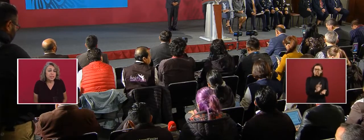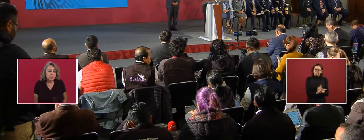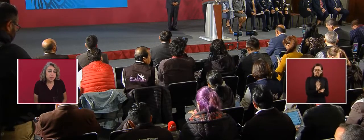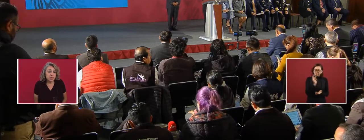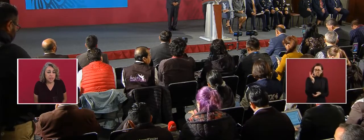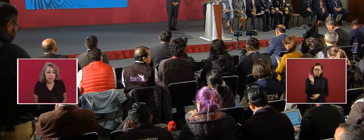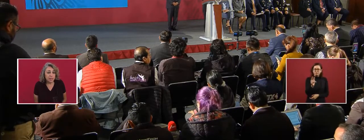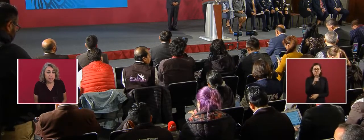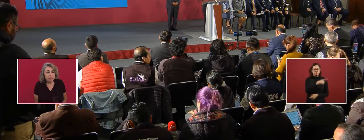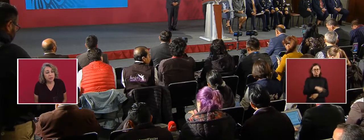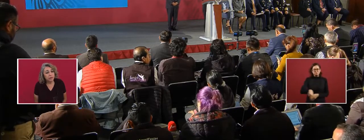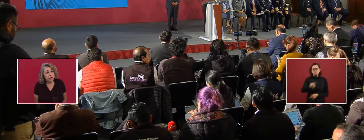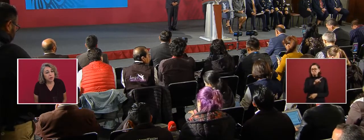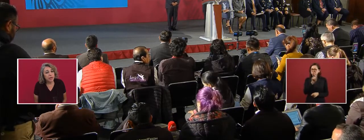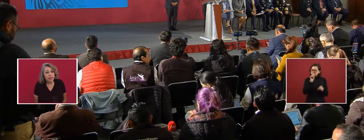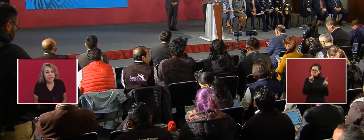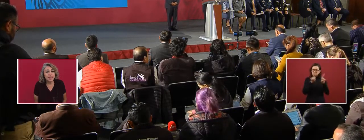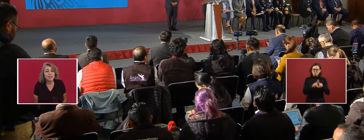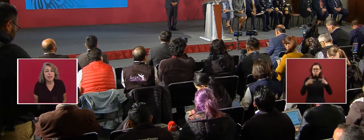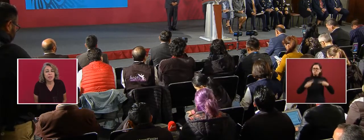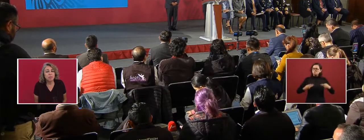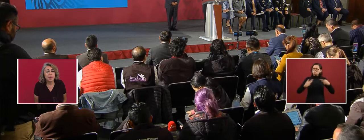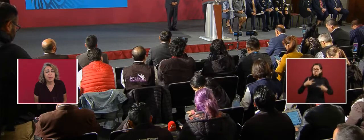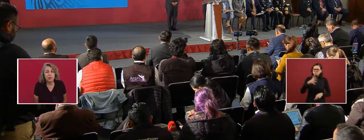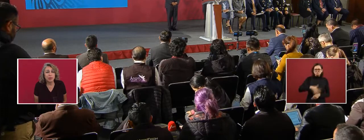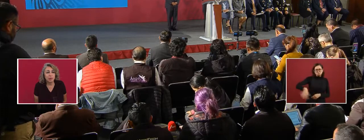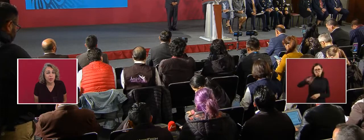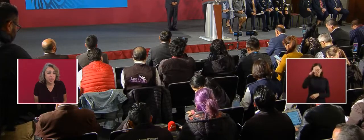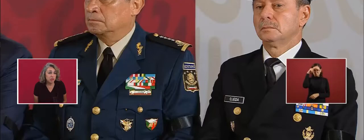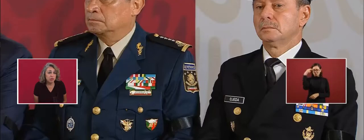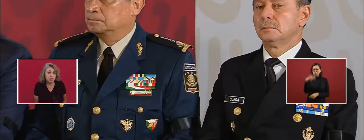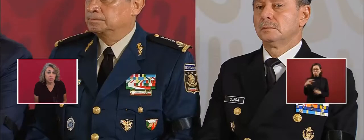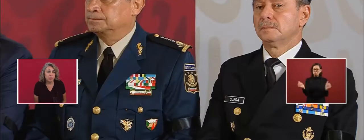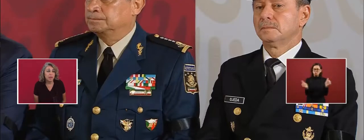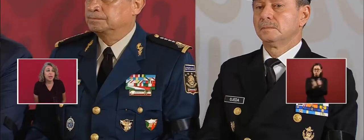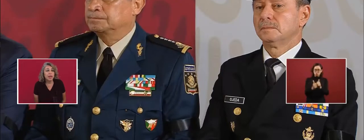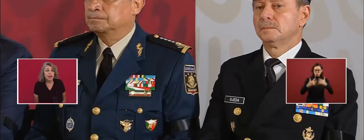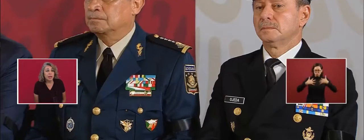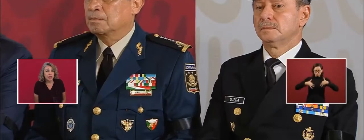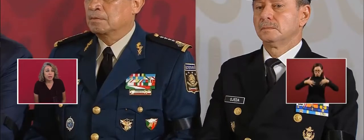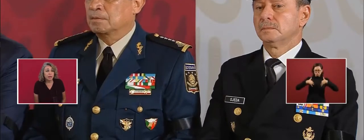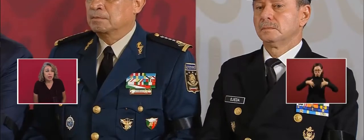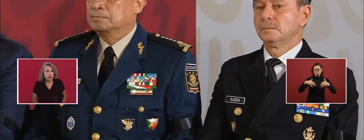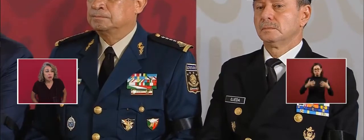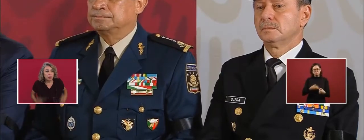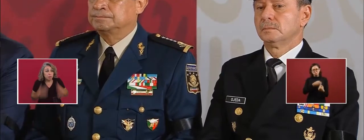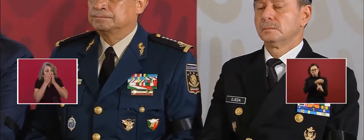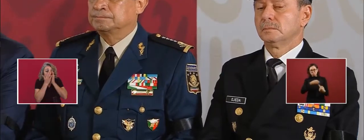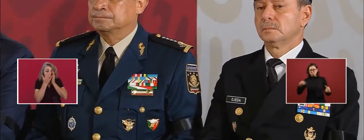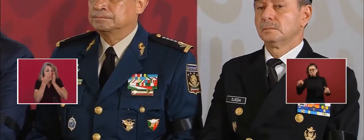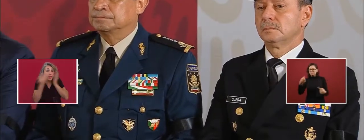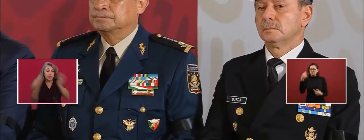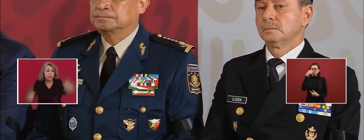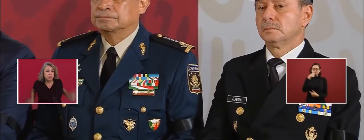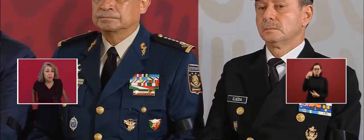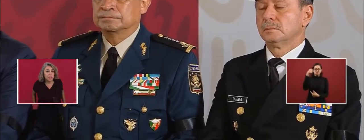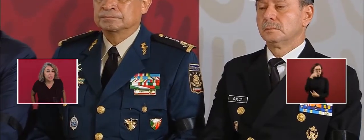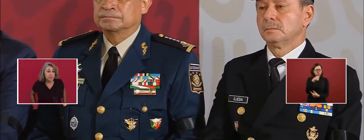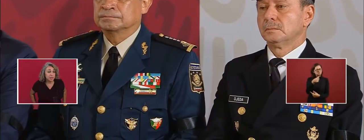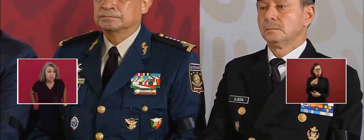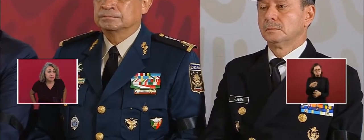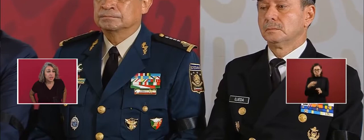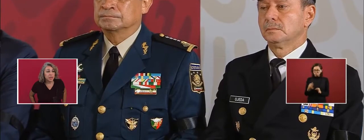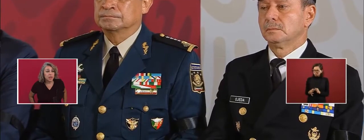that, as the President has said before, is a people in uniform, and they are permanently